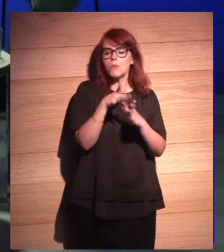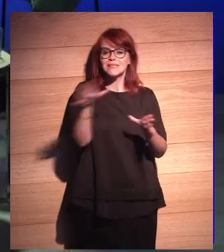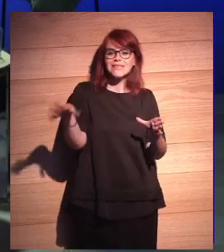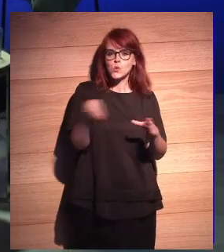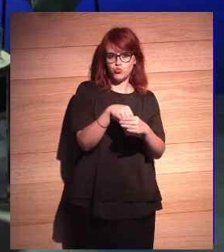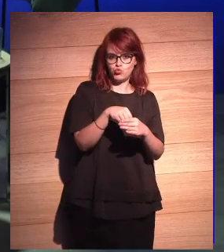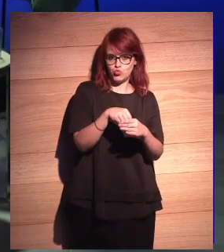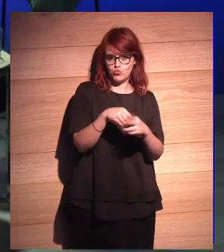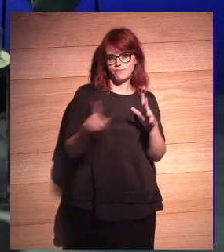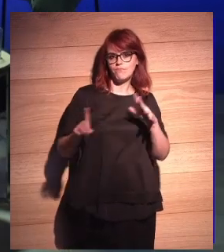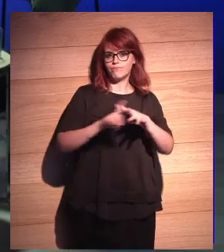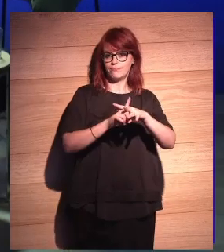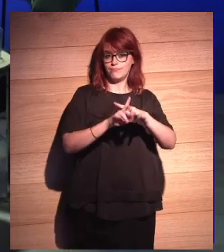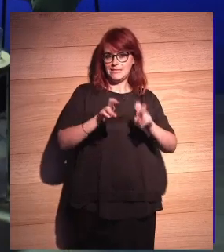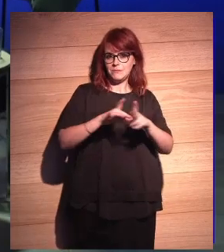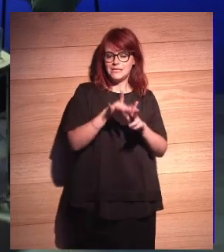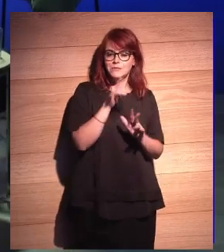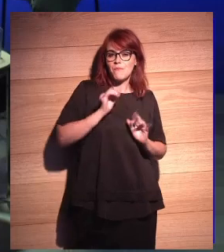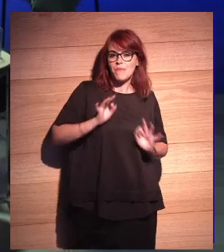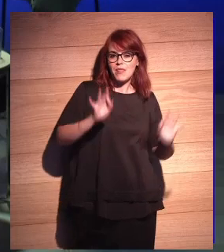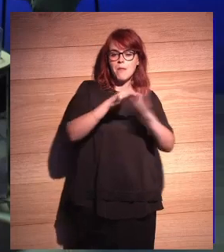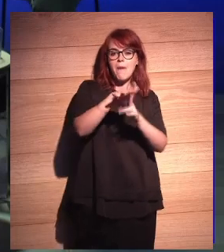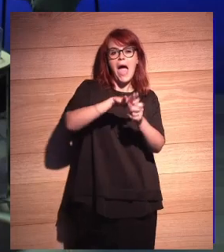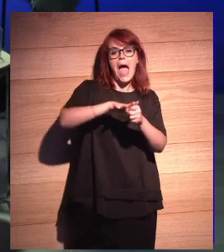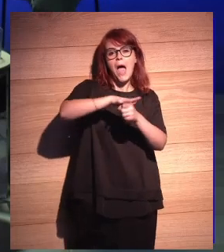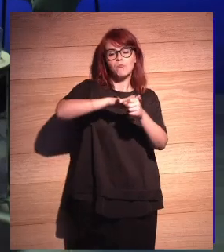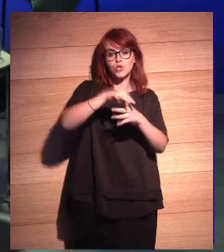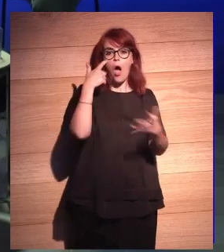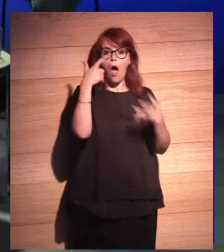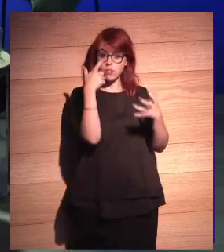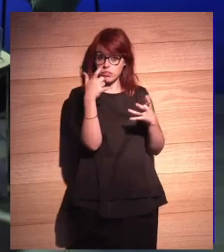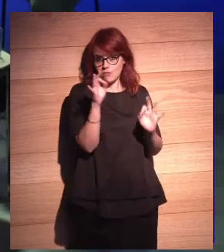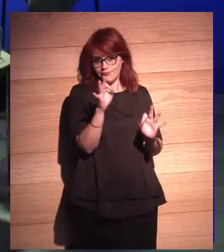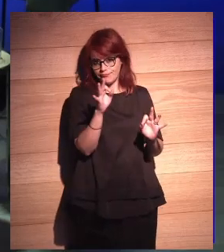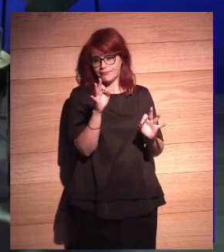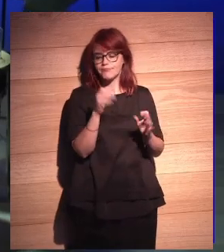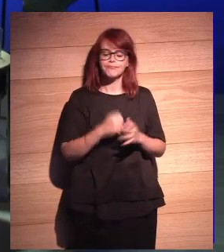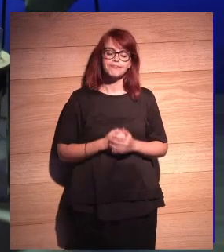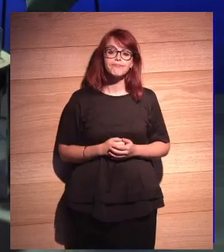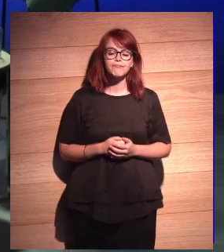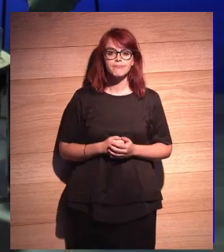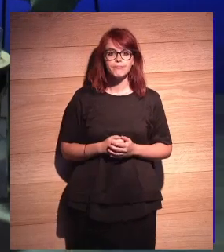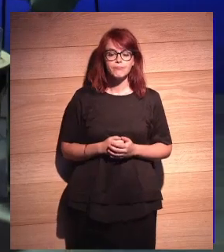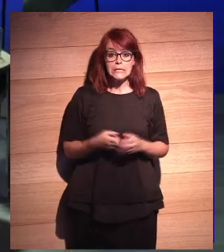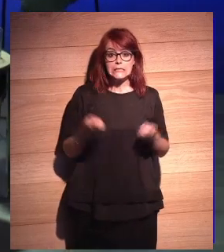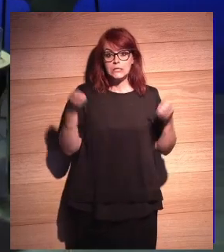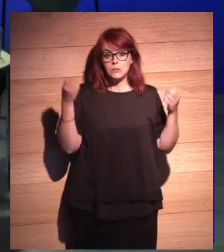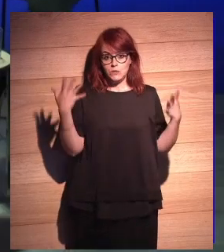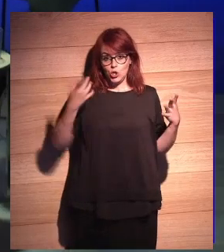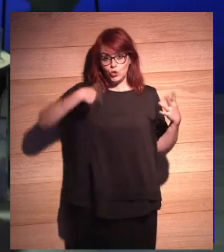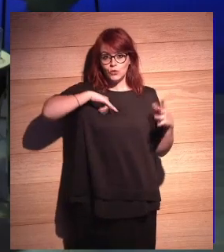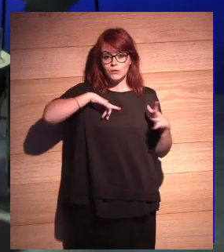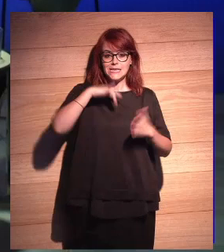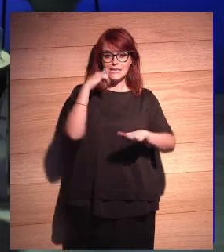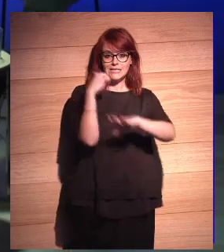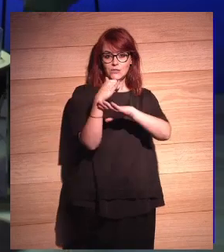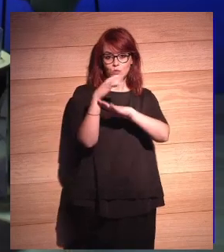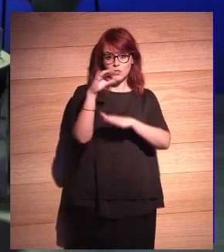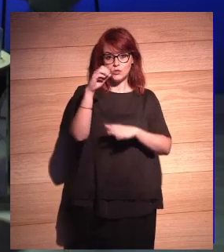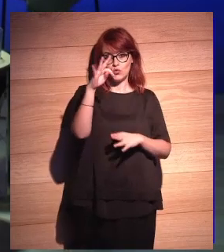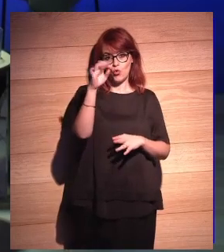more about the inclusive role of these technologies when we look at them from the arts